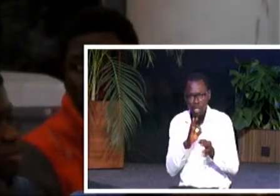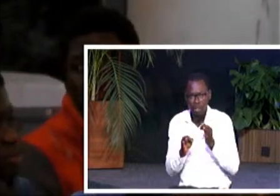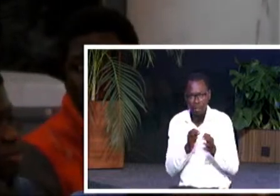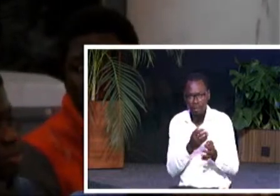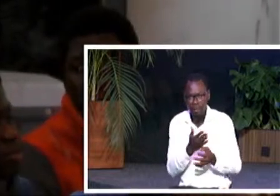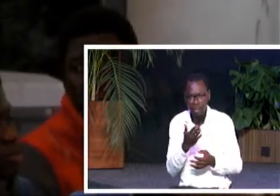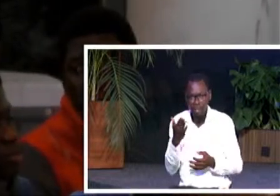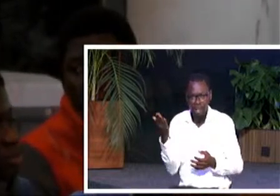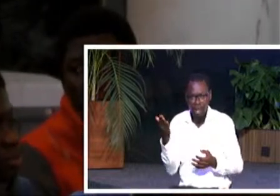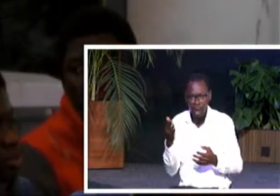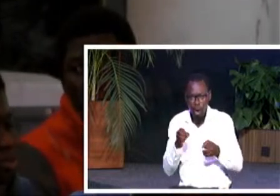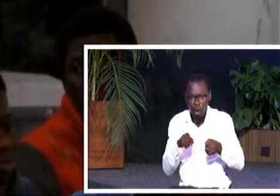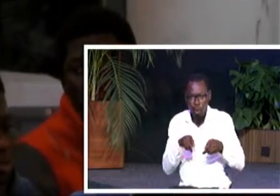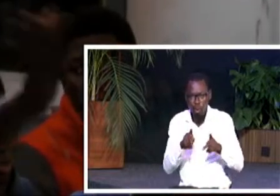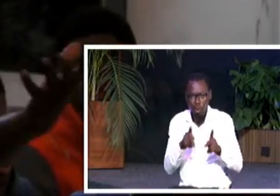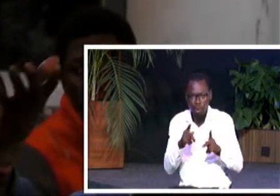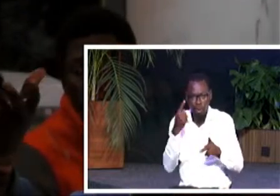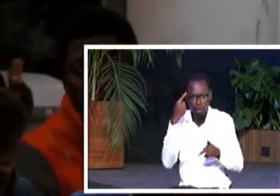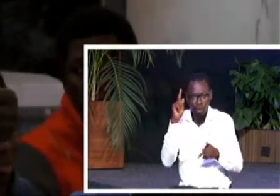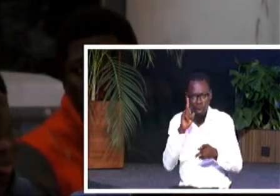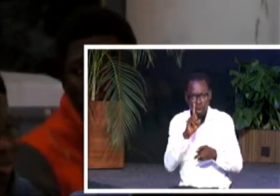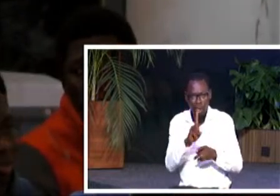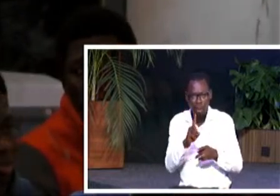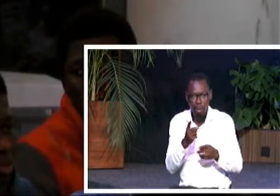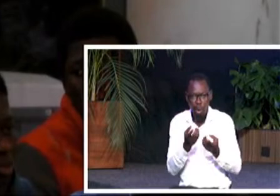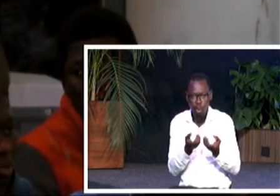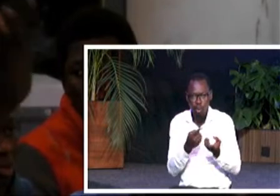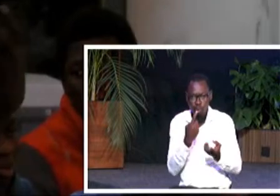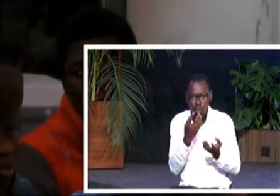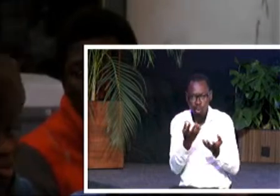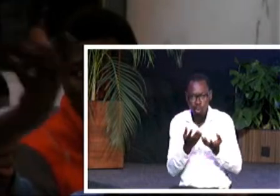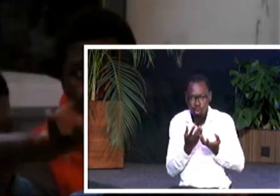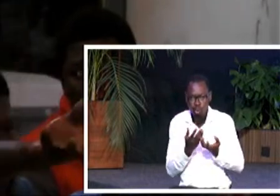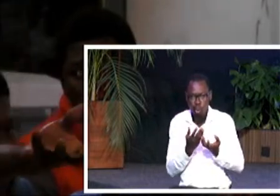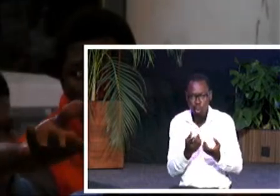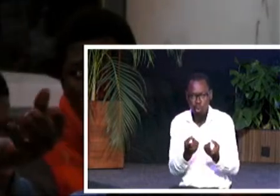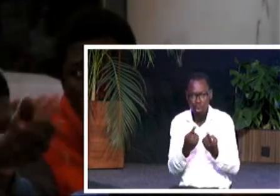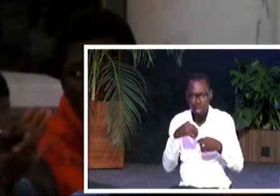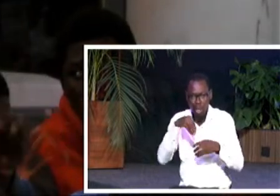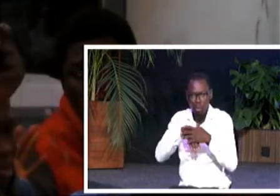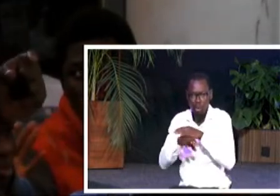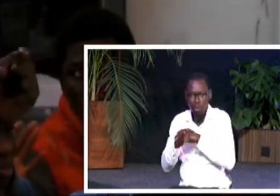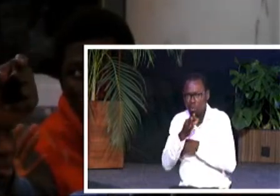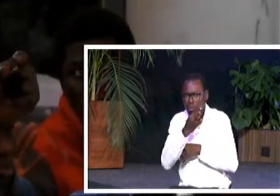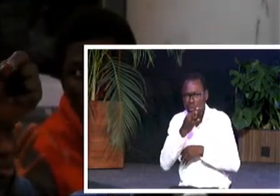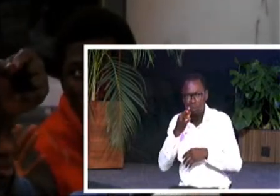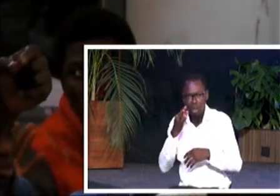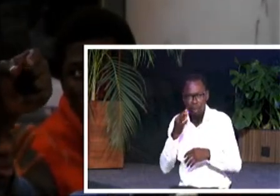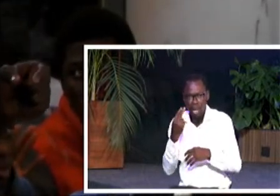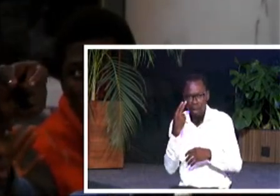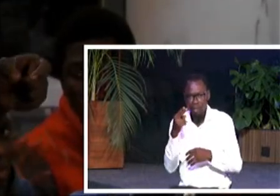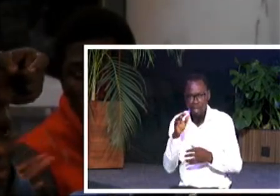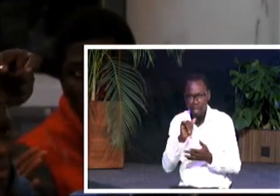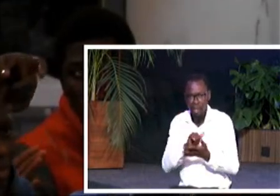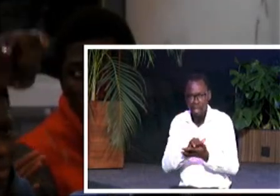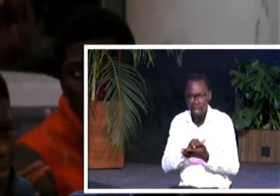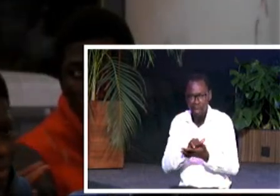for someone who wants to come into farming or agriculture. I've realized that